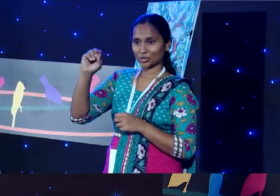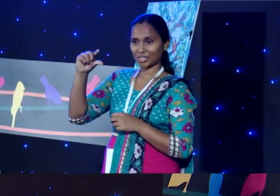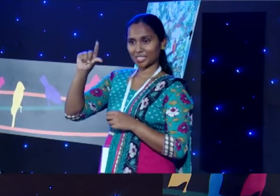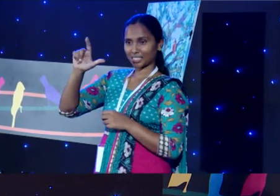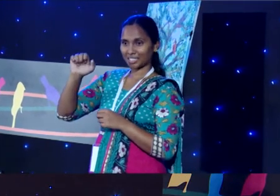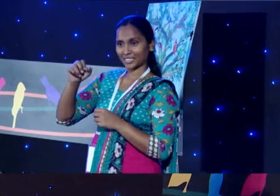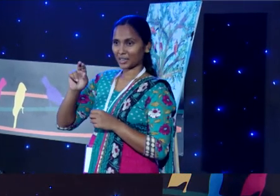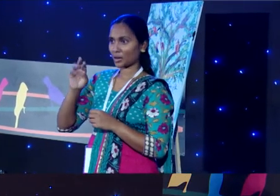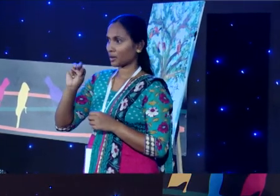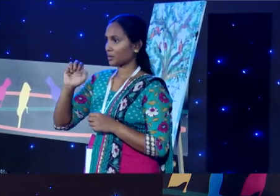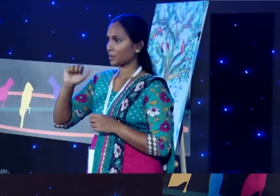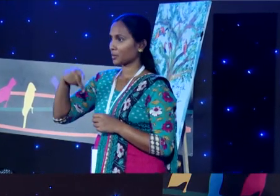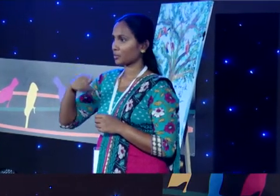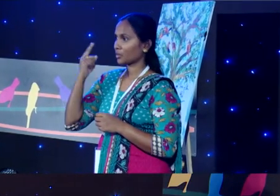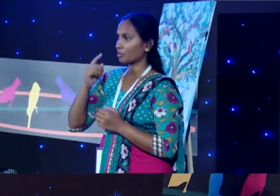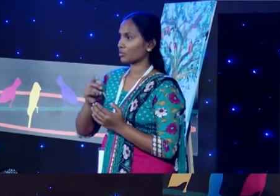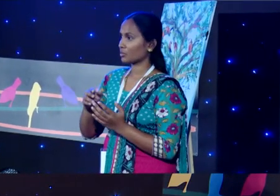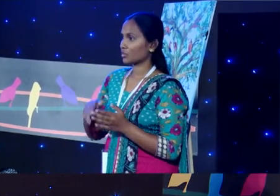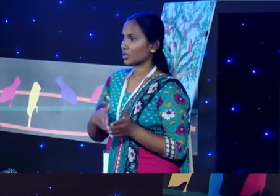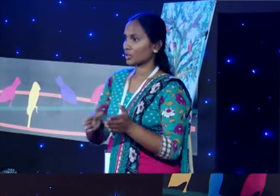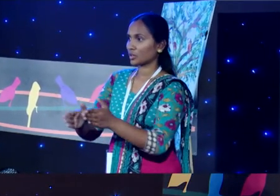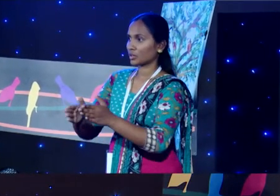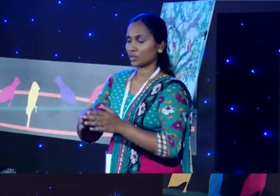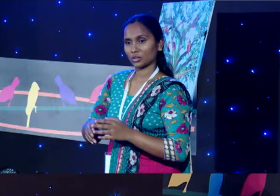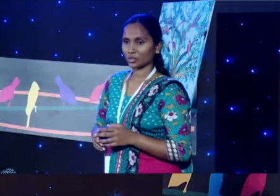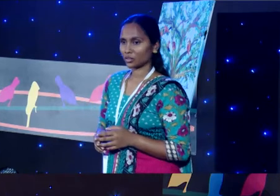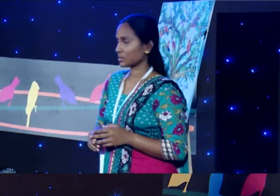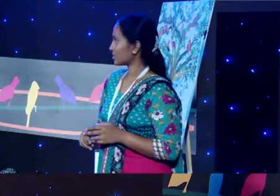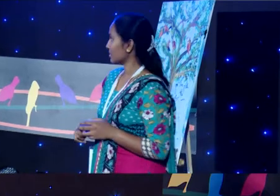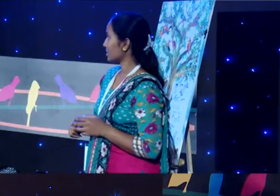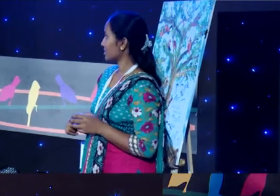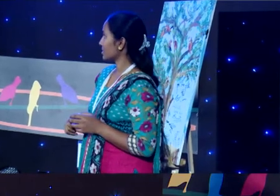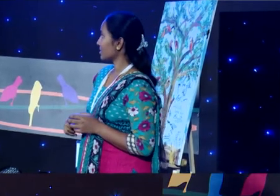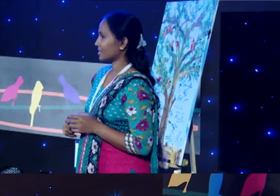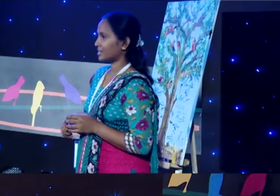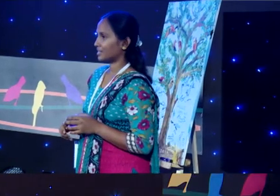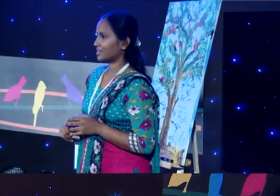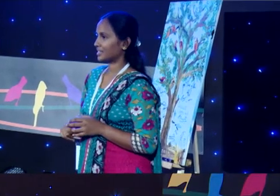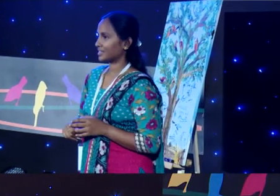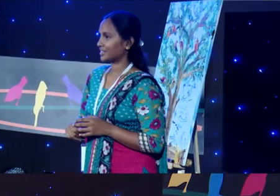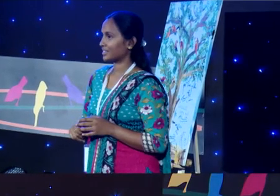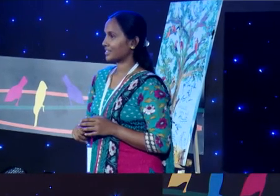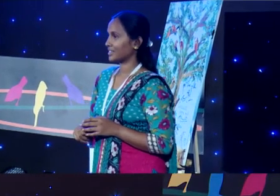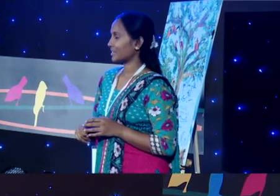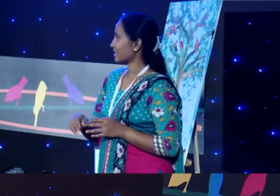navigation. You know, in taxis, you'll hear this thing. Hey, hello. So